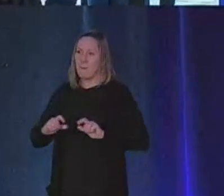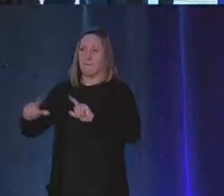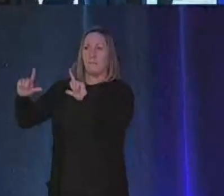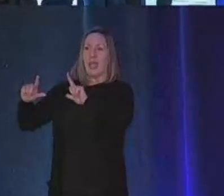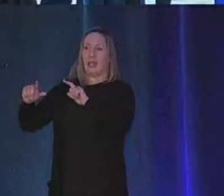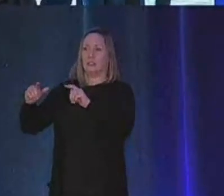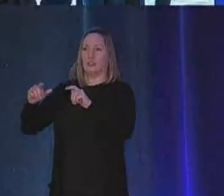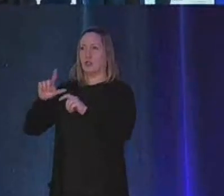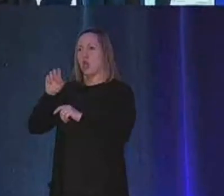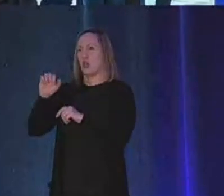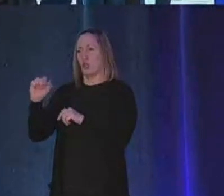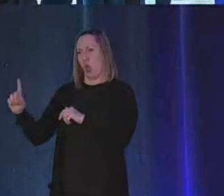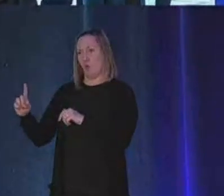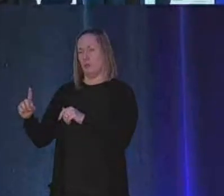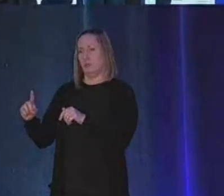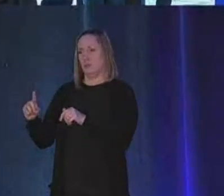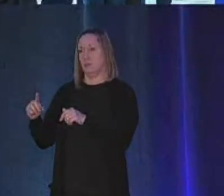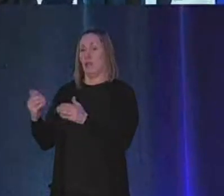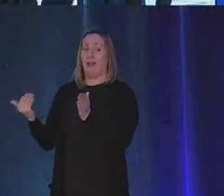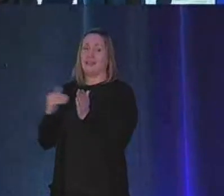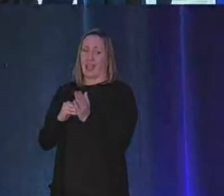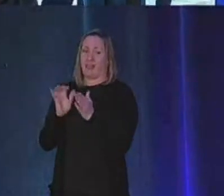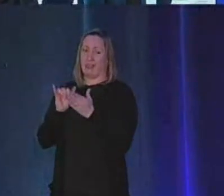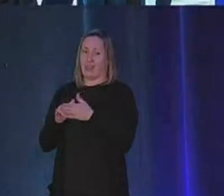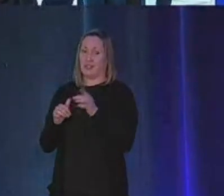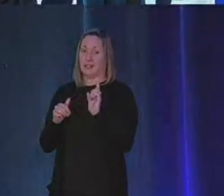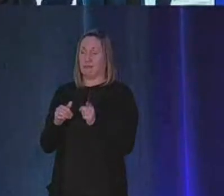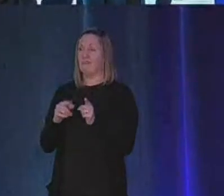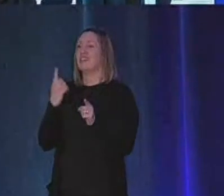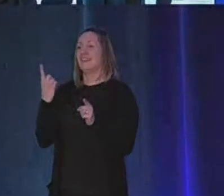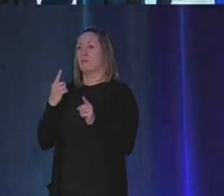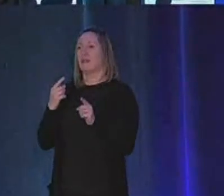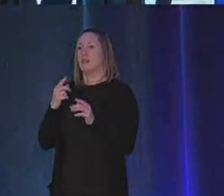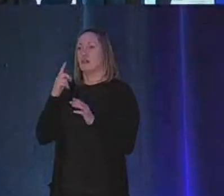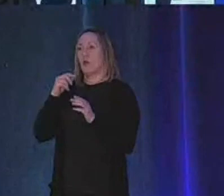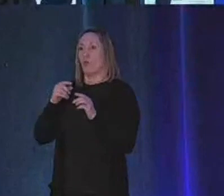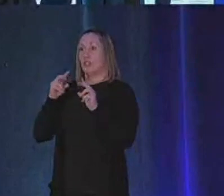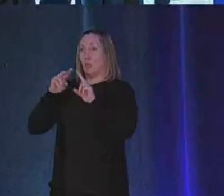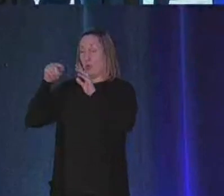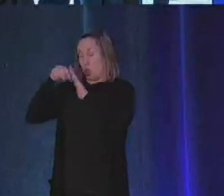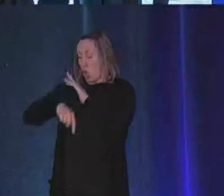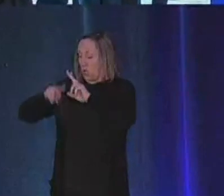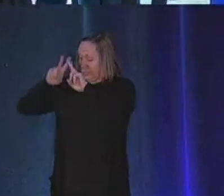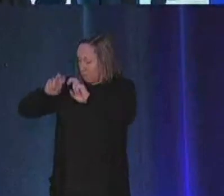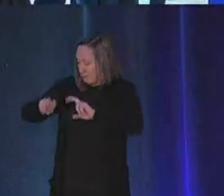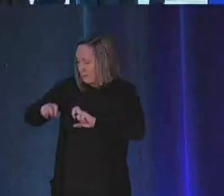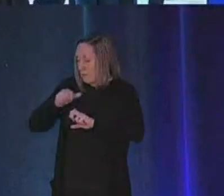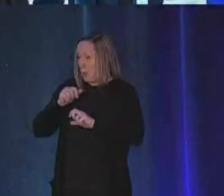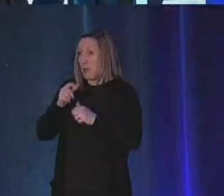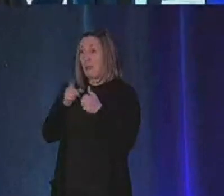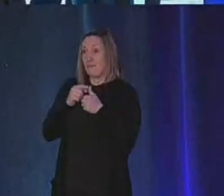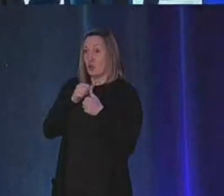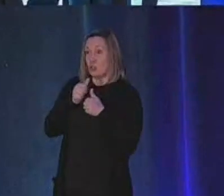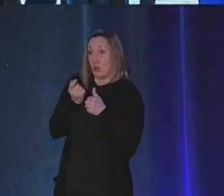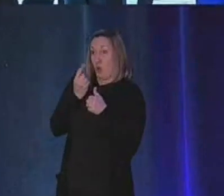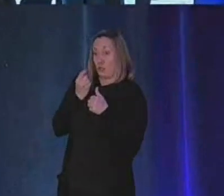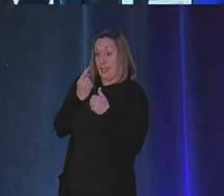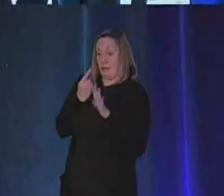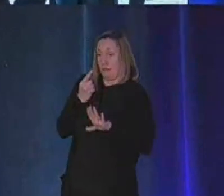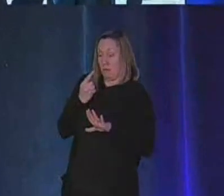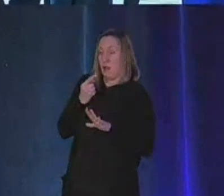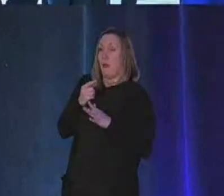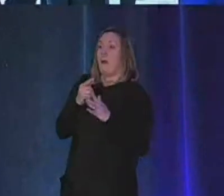right? And again, this is something that you'll see when you pop the hood, and you may not have understood it real quickly, that well, pardon me,